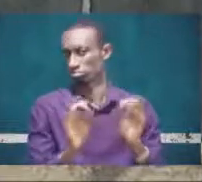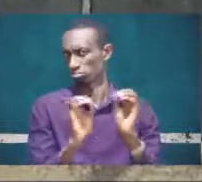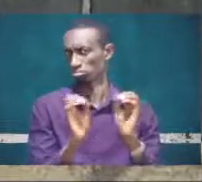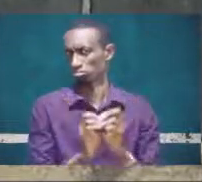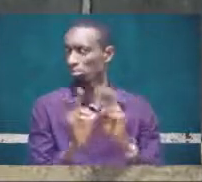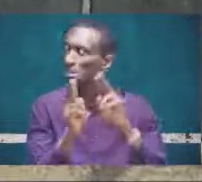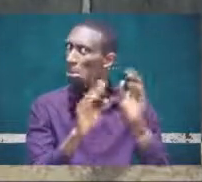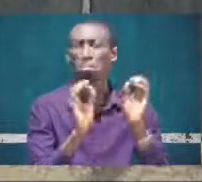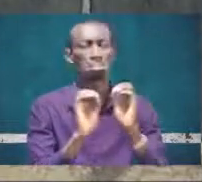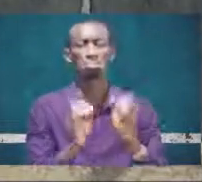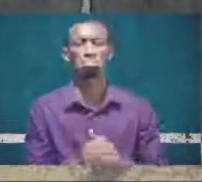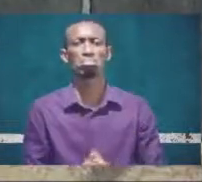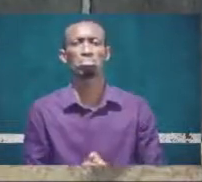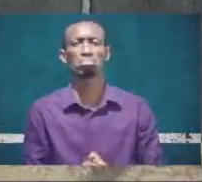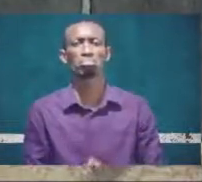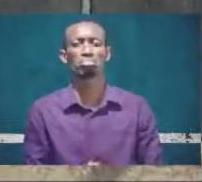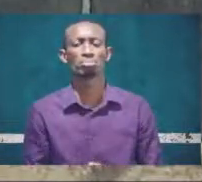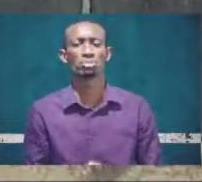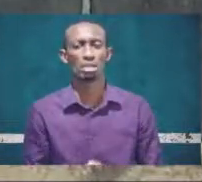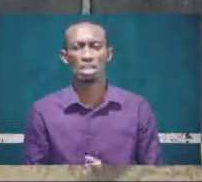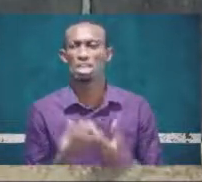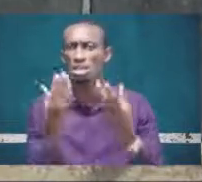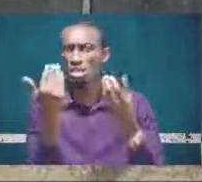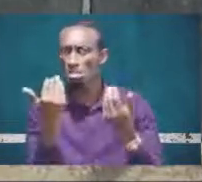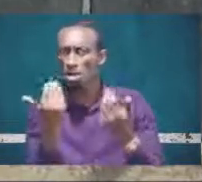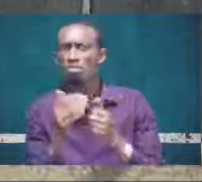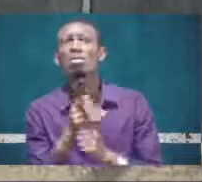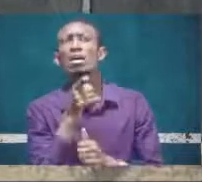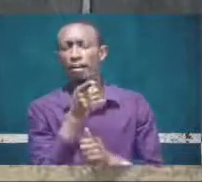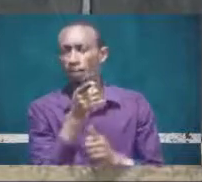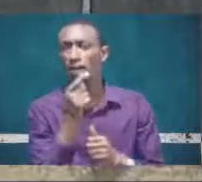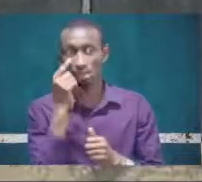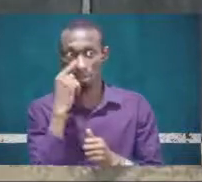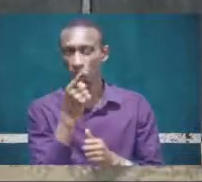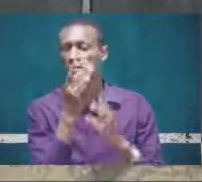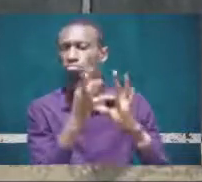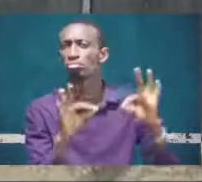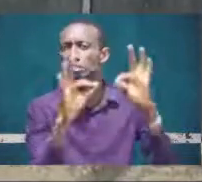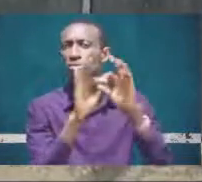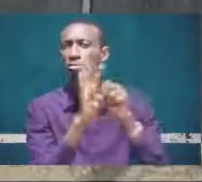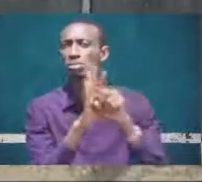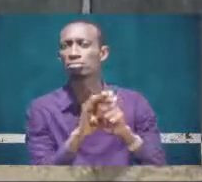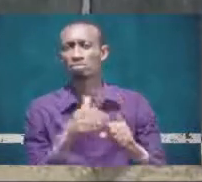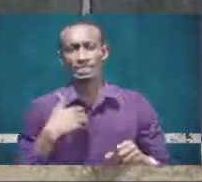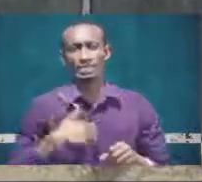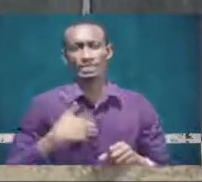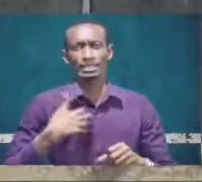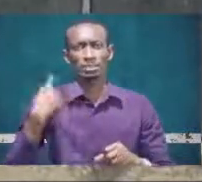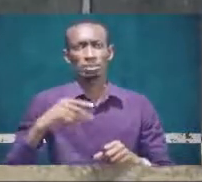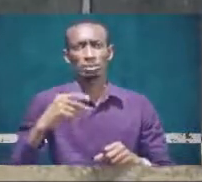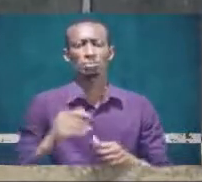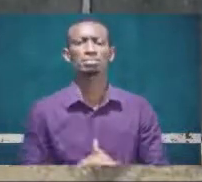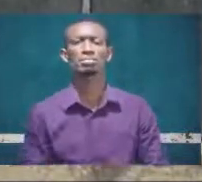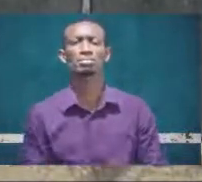curve for a necessity good. So it behaves abnormally. It does not agree with the law of demand,